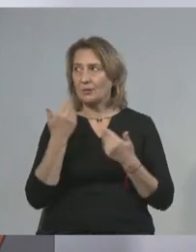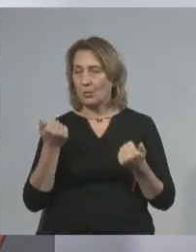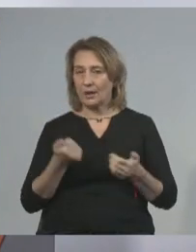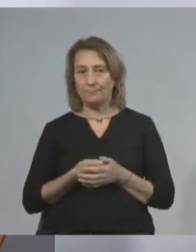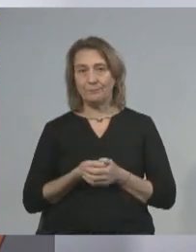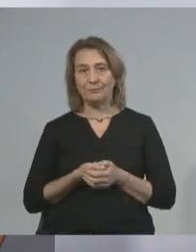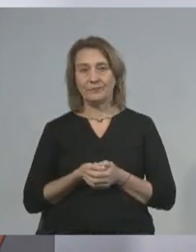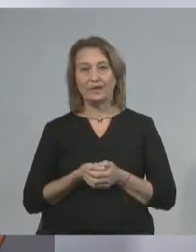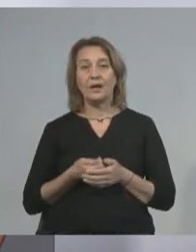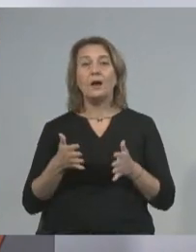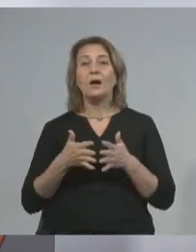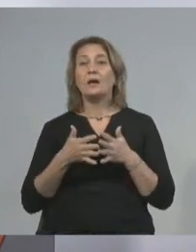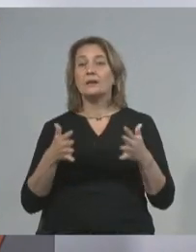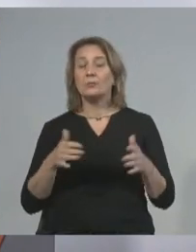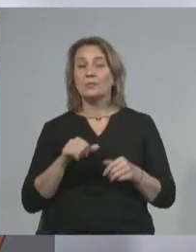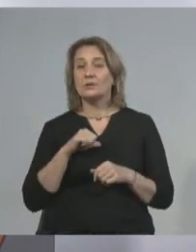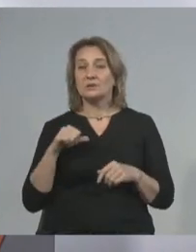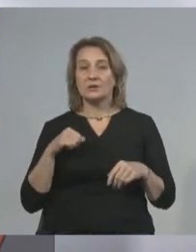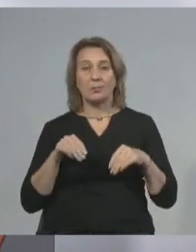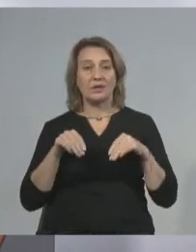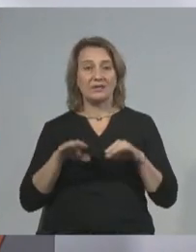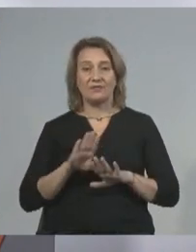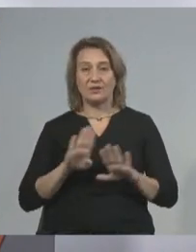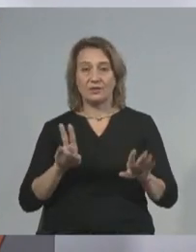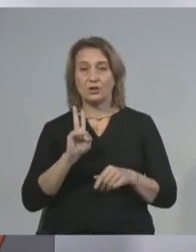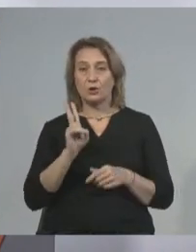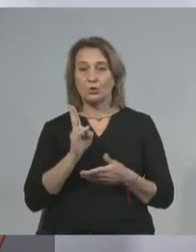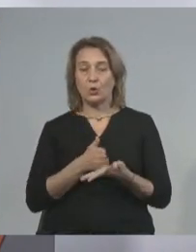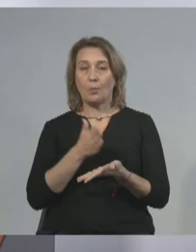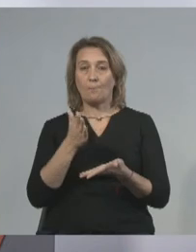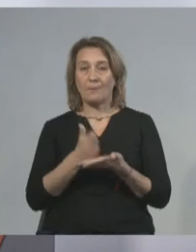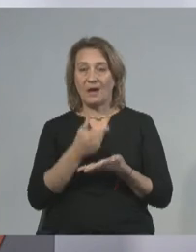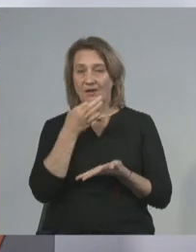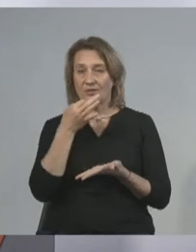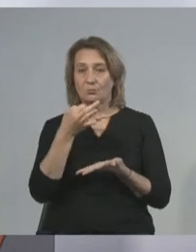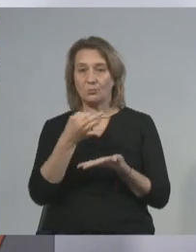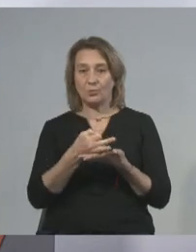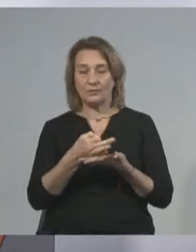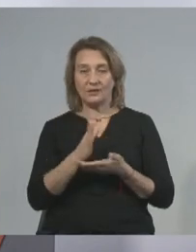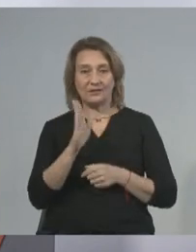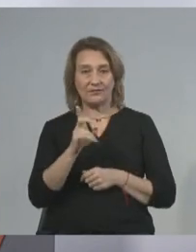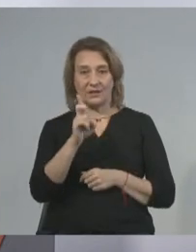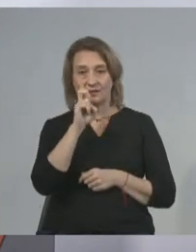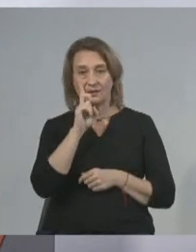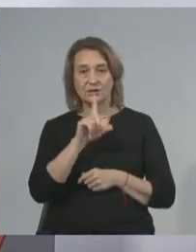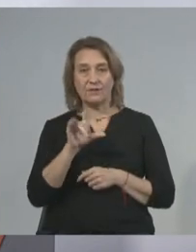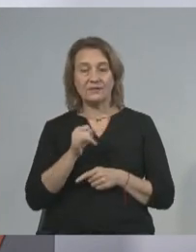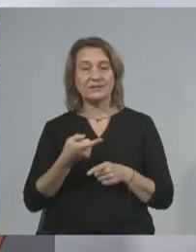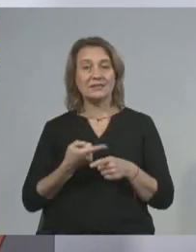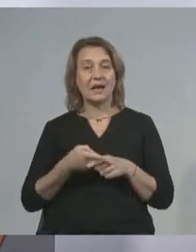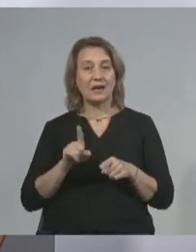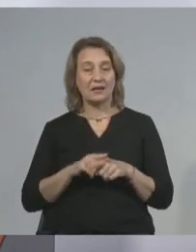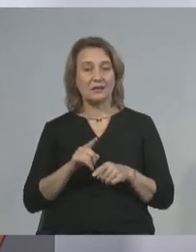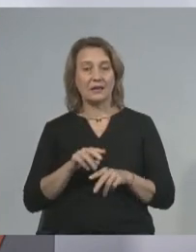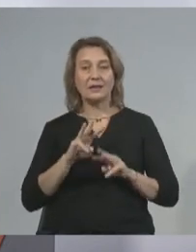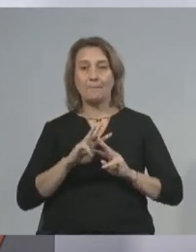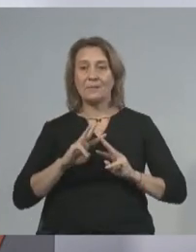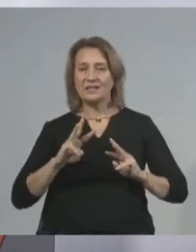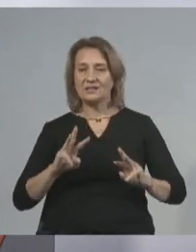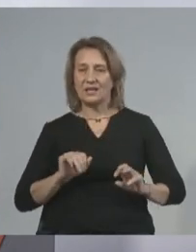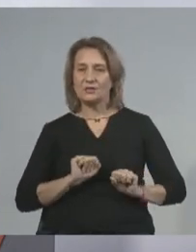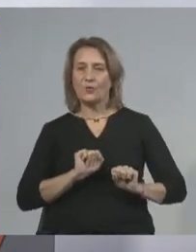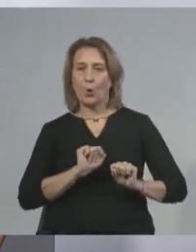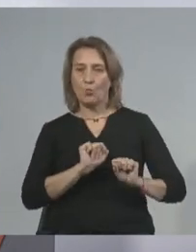strategy communications program yet and we don't even understand who shall be responsible for that in some